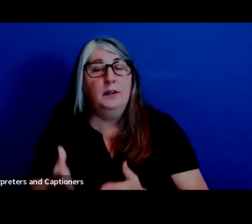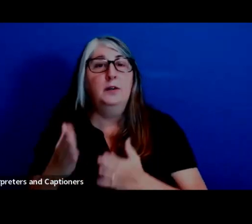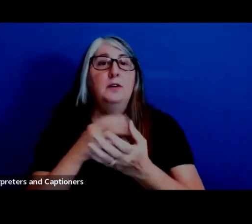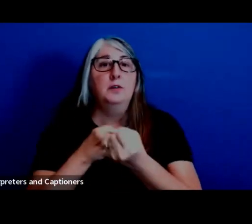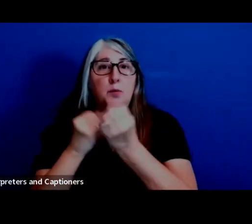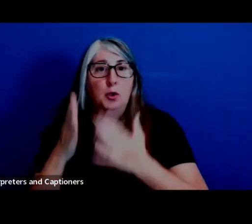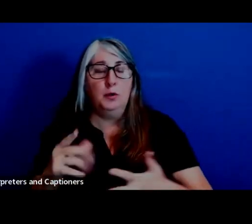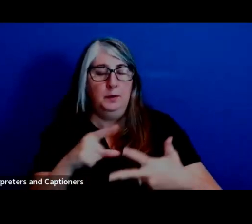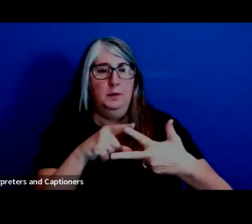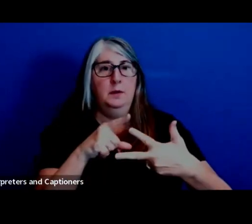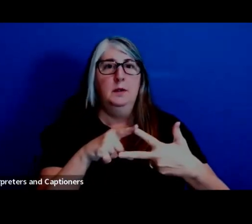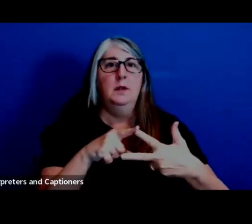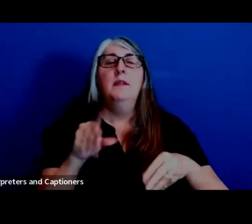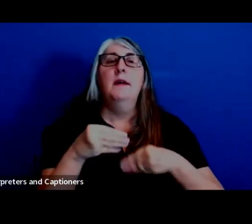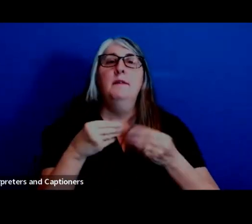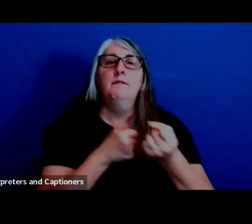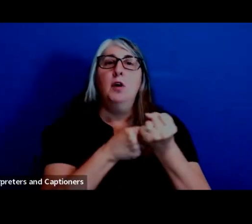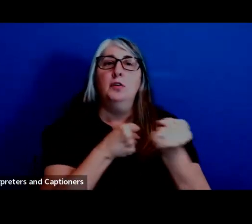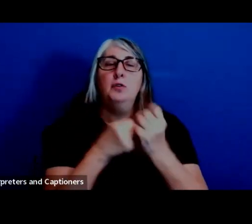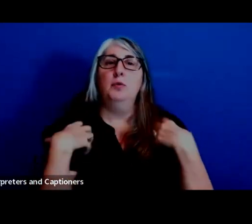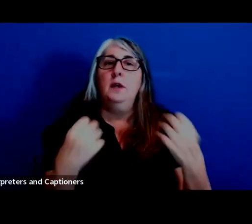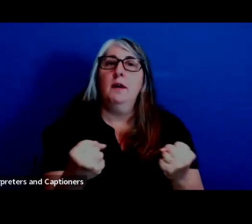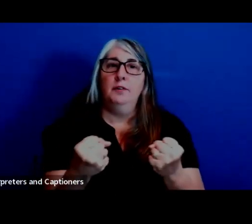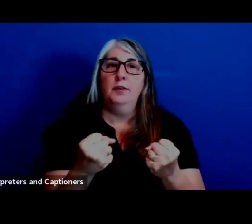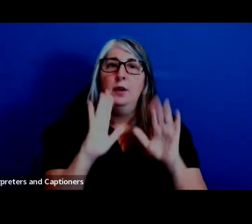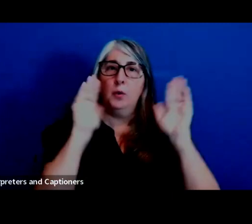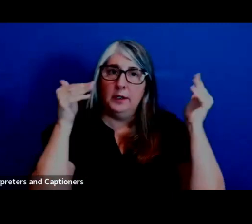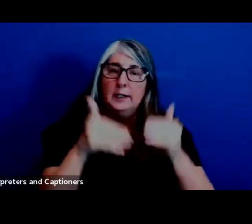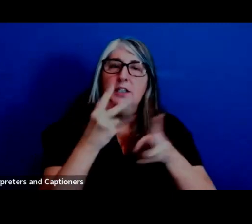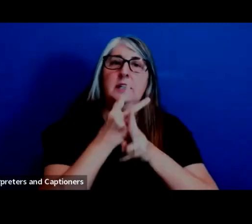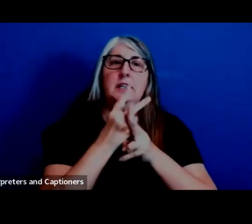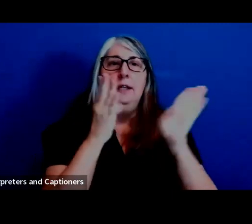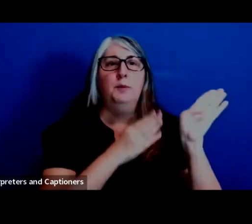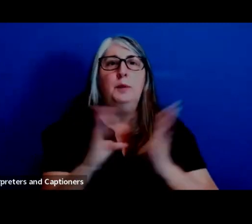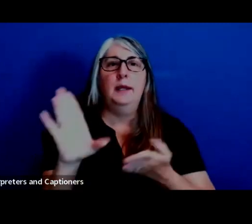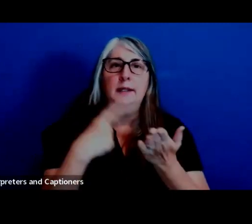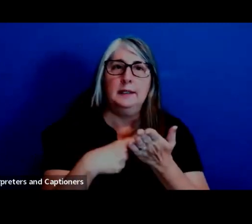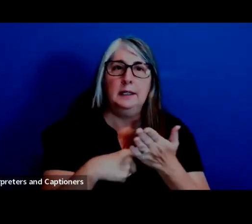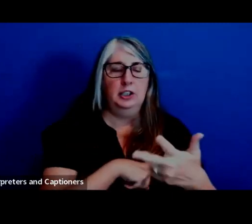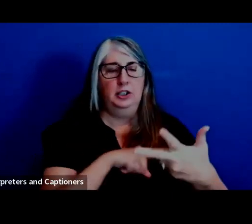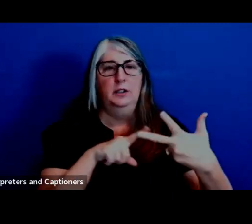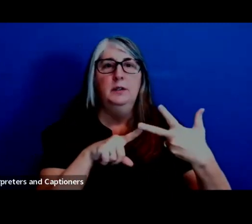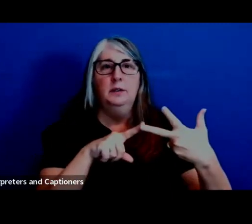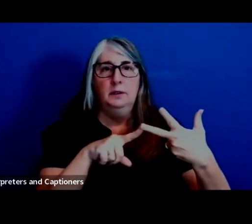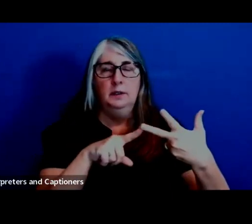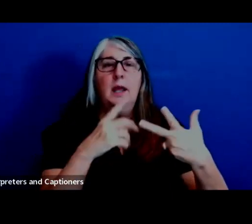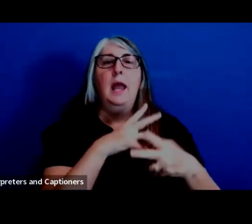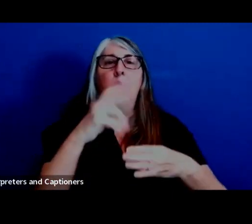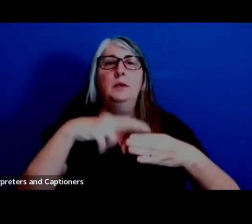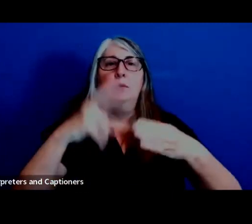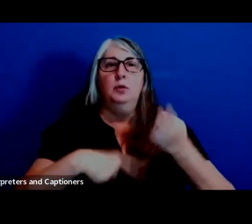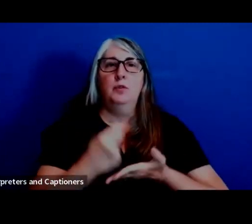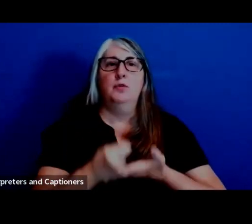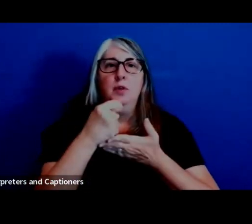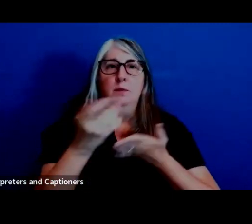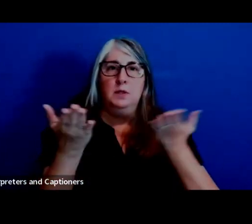Bullet point two, that fosters recovery orientation and care planning discussion. Bullet point three, and results in a treatment